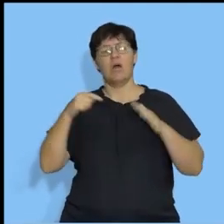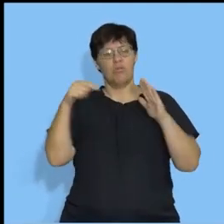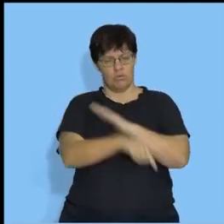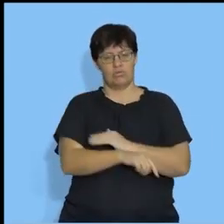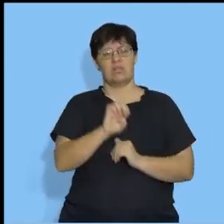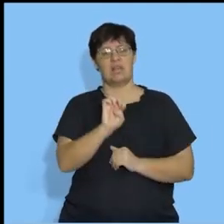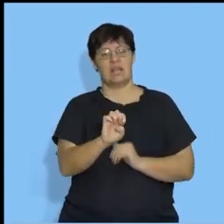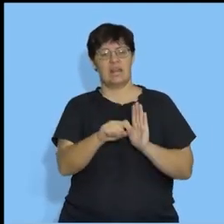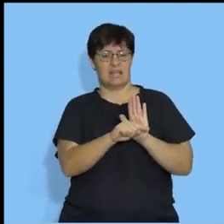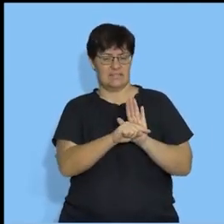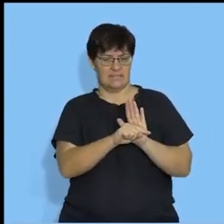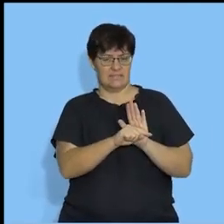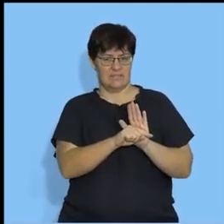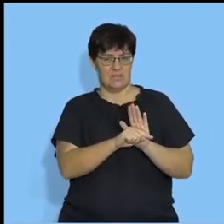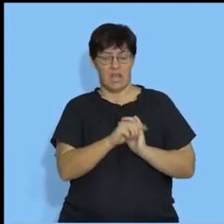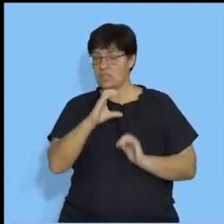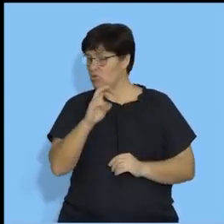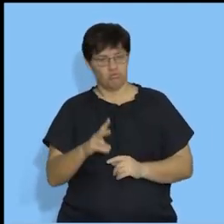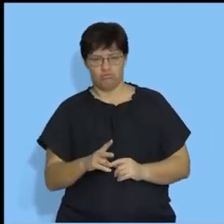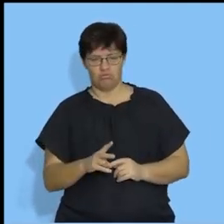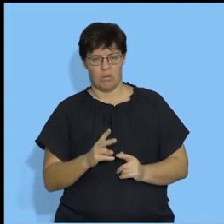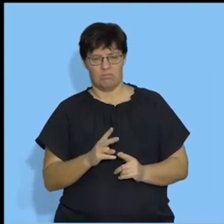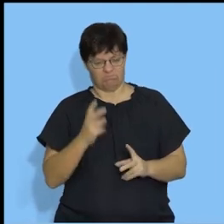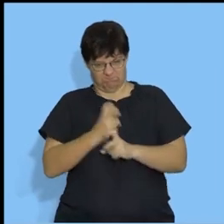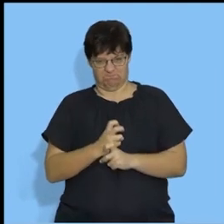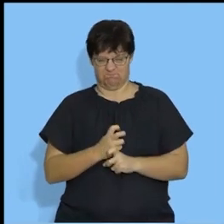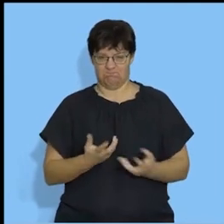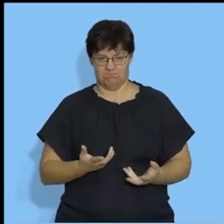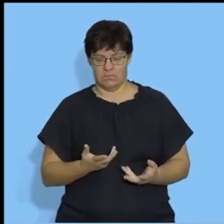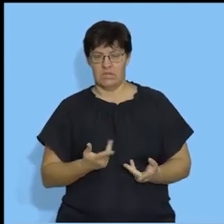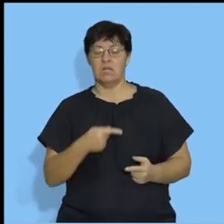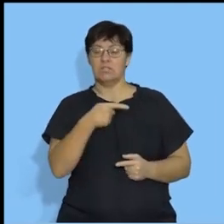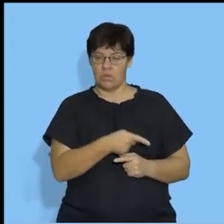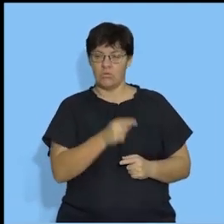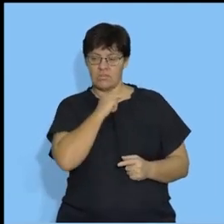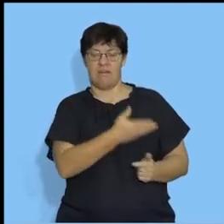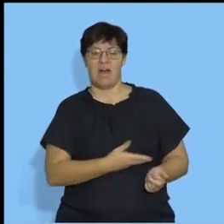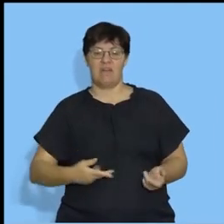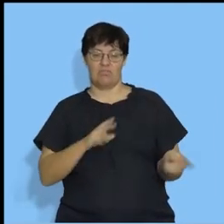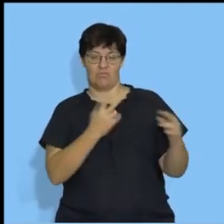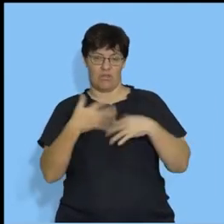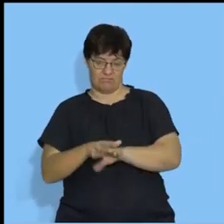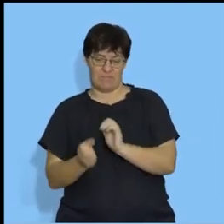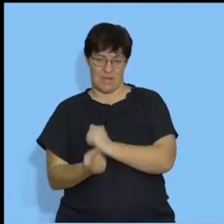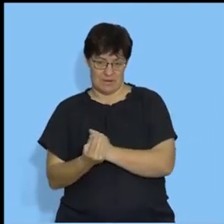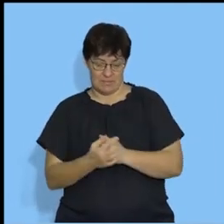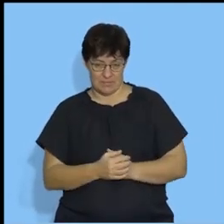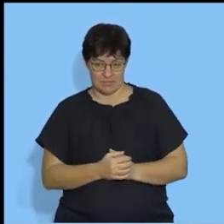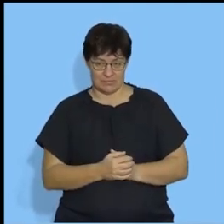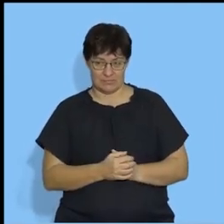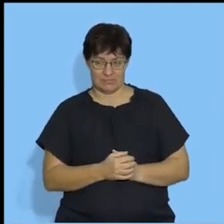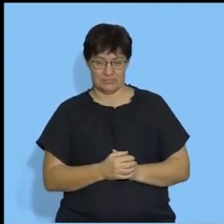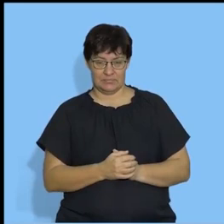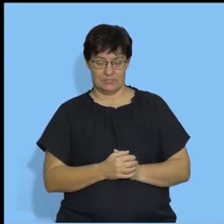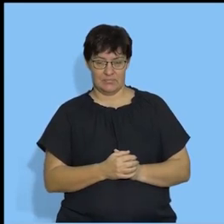copper. Hence, it can be explained by this half reaction that we see below, right? And then also, we